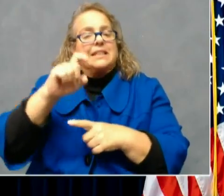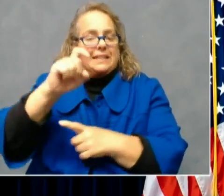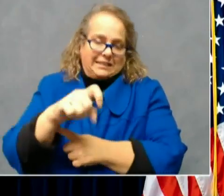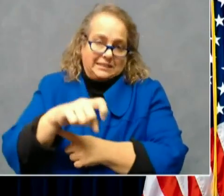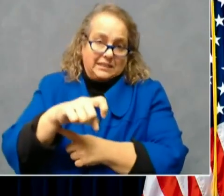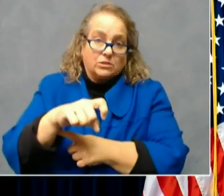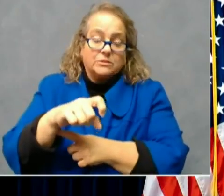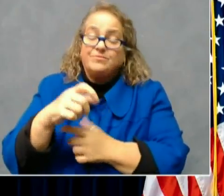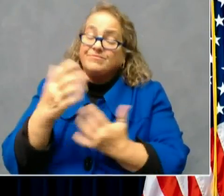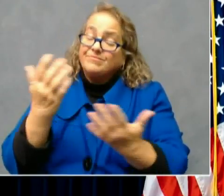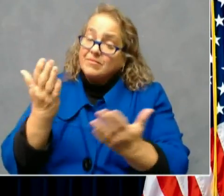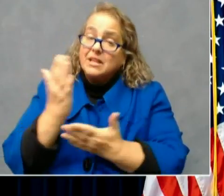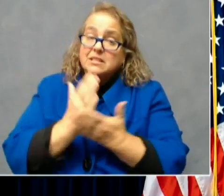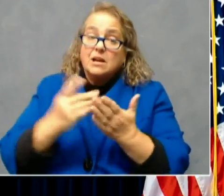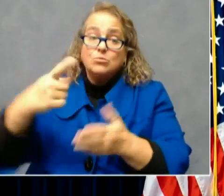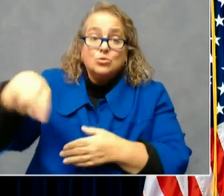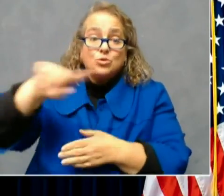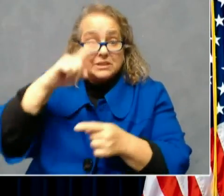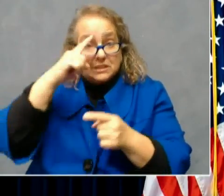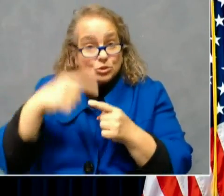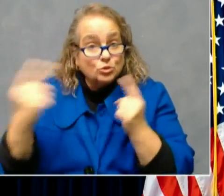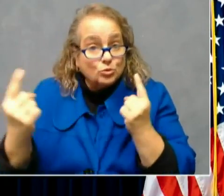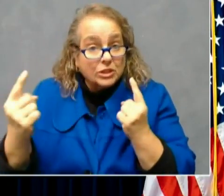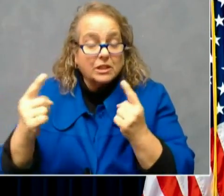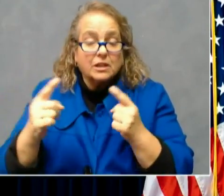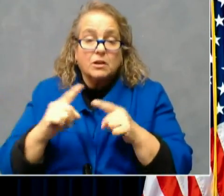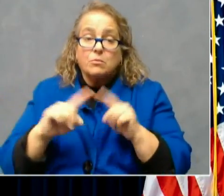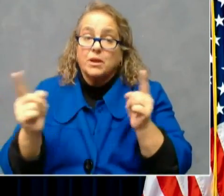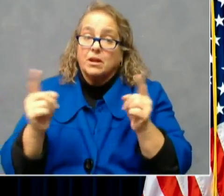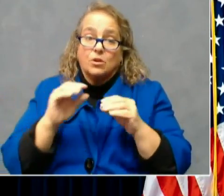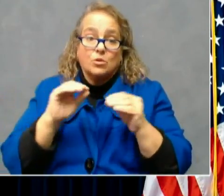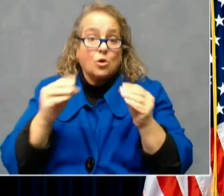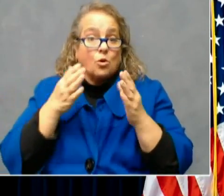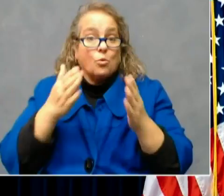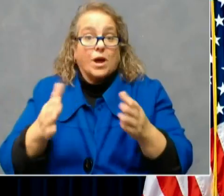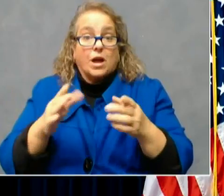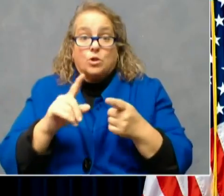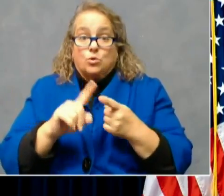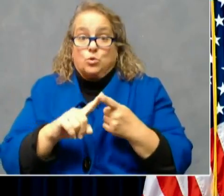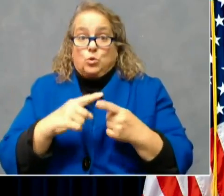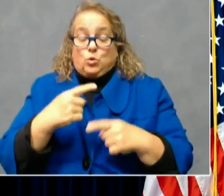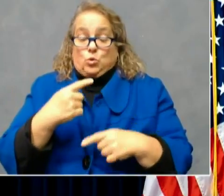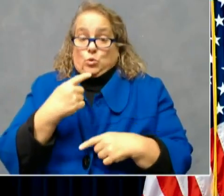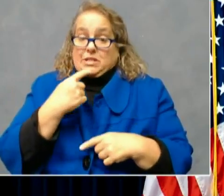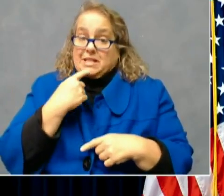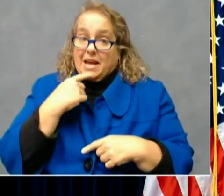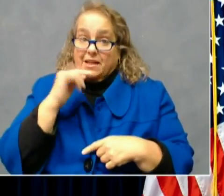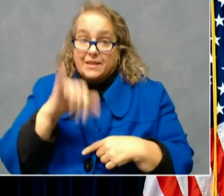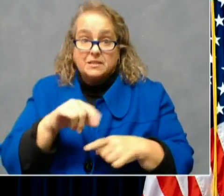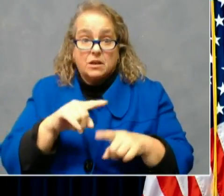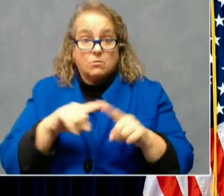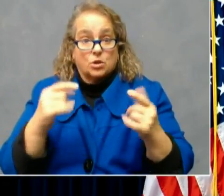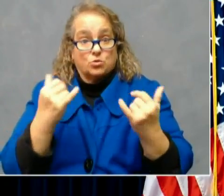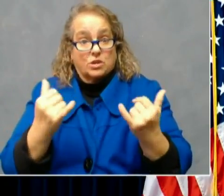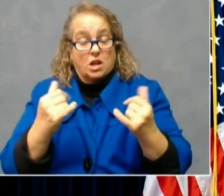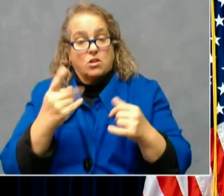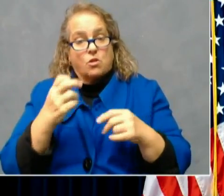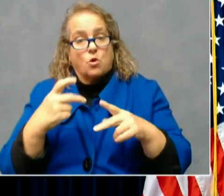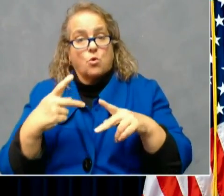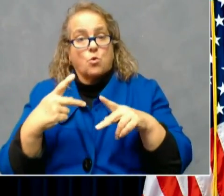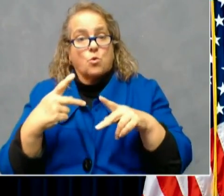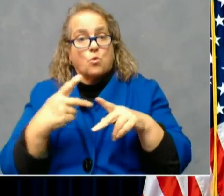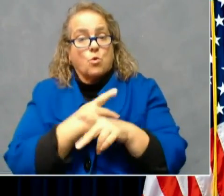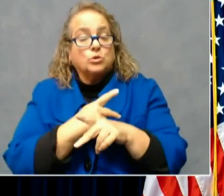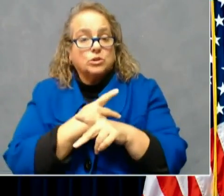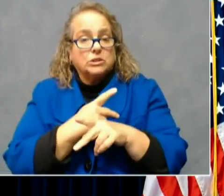No way to sugarcoat it. Today is the very worst day that we have had for reporting on the spread